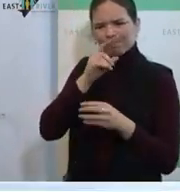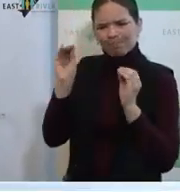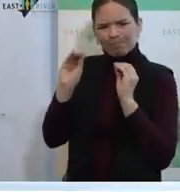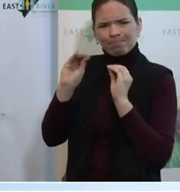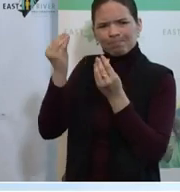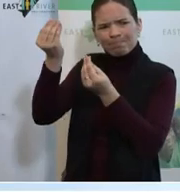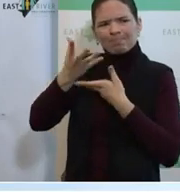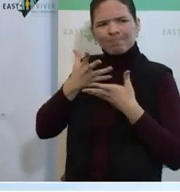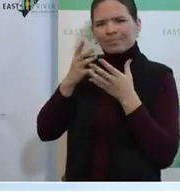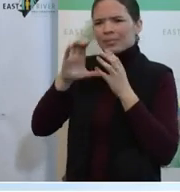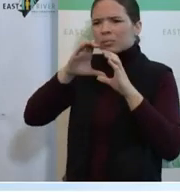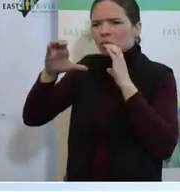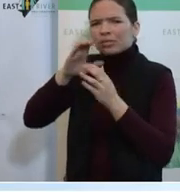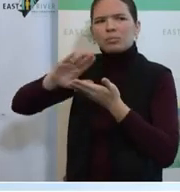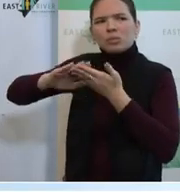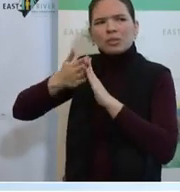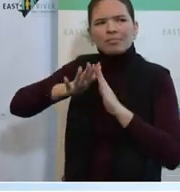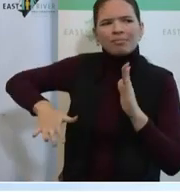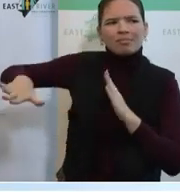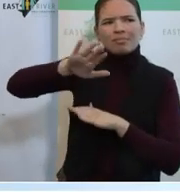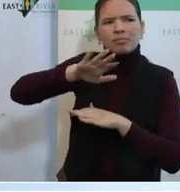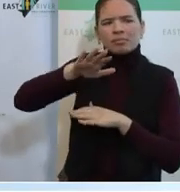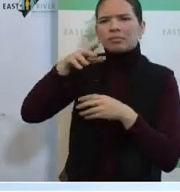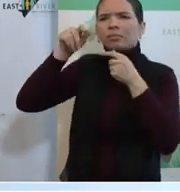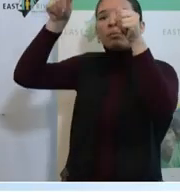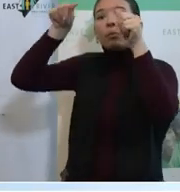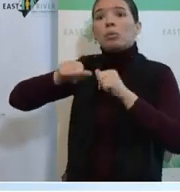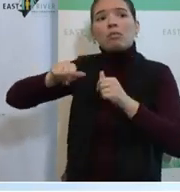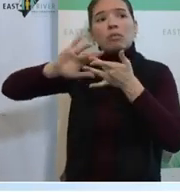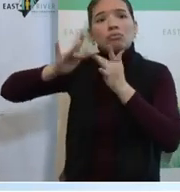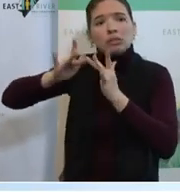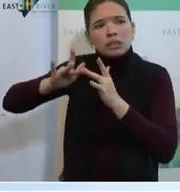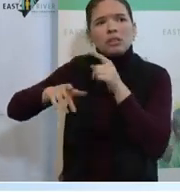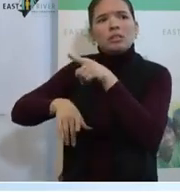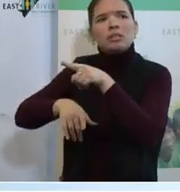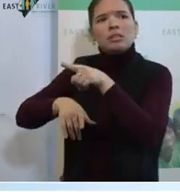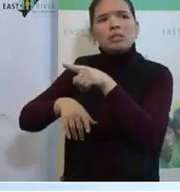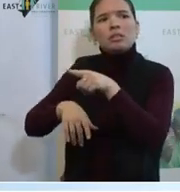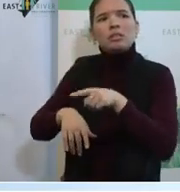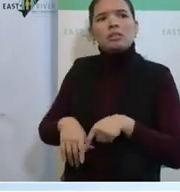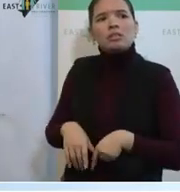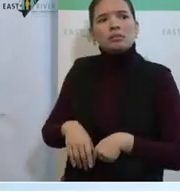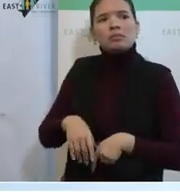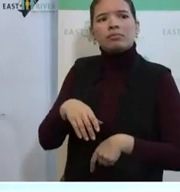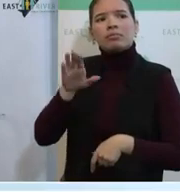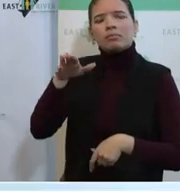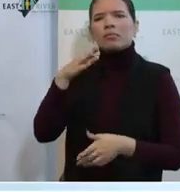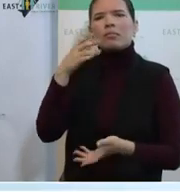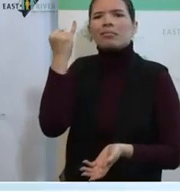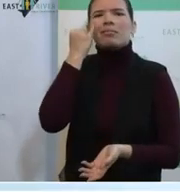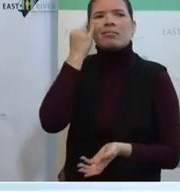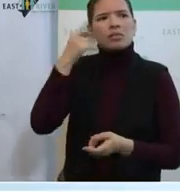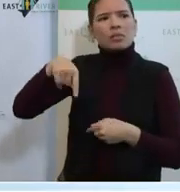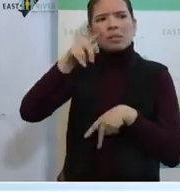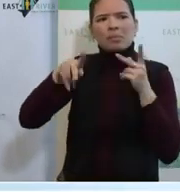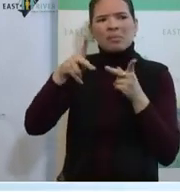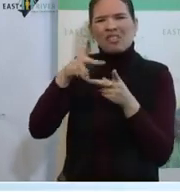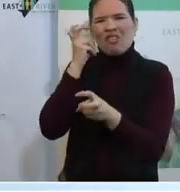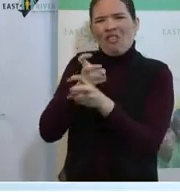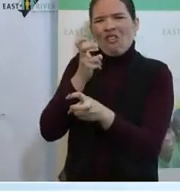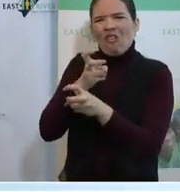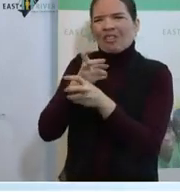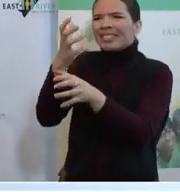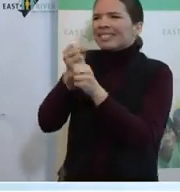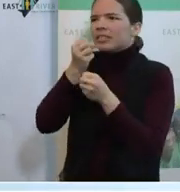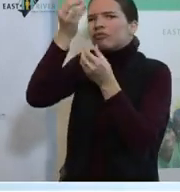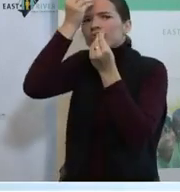You have people that do not have access to computers, don't know how to use online services. Mm-hmm. So